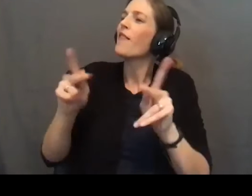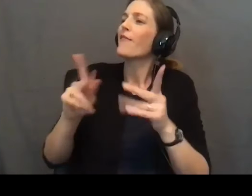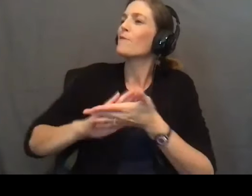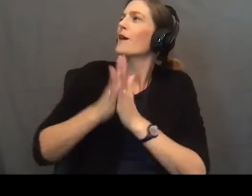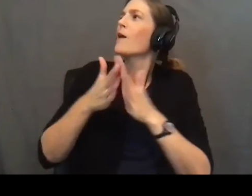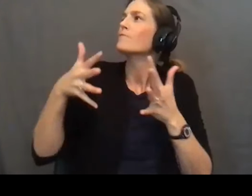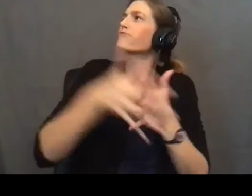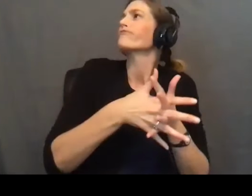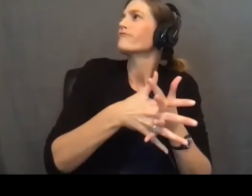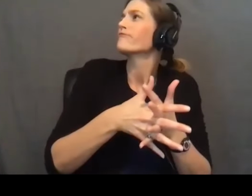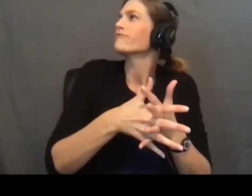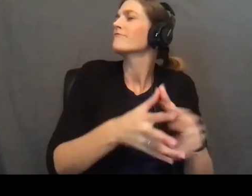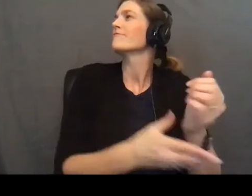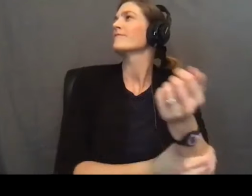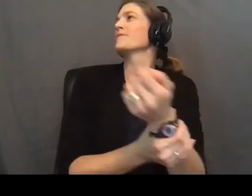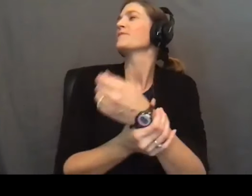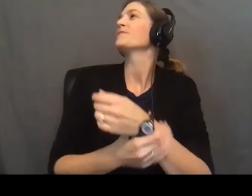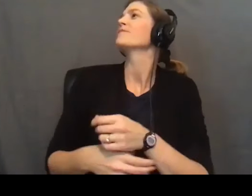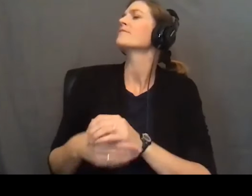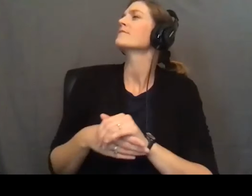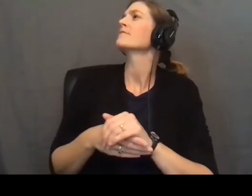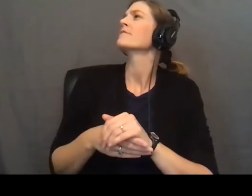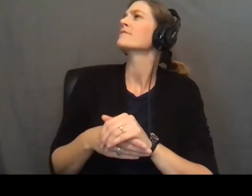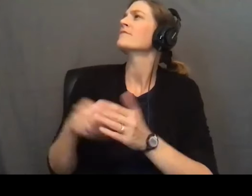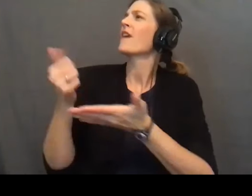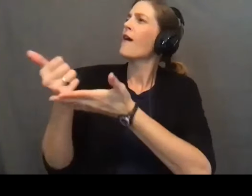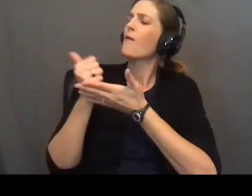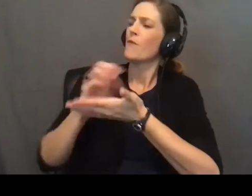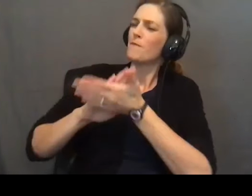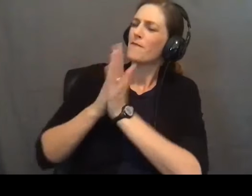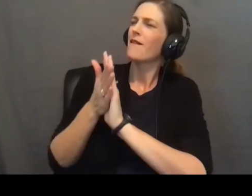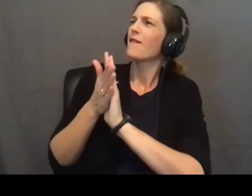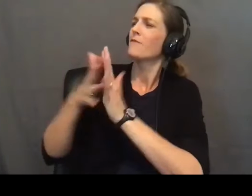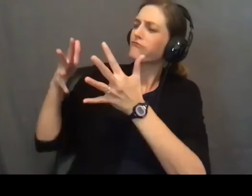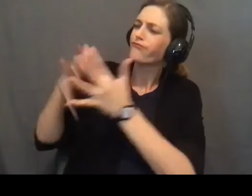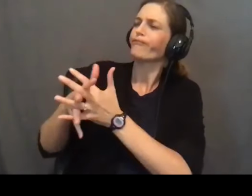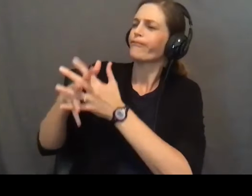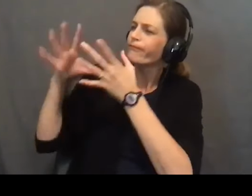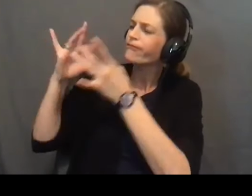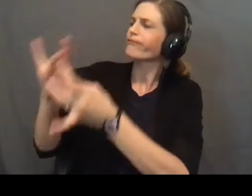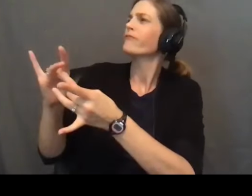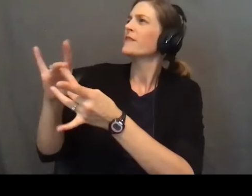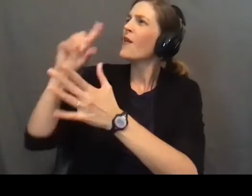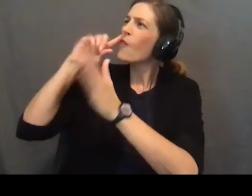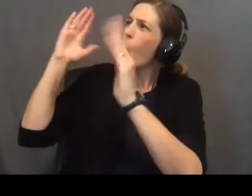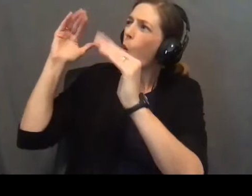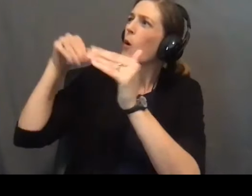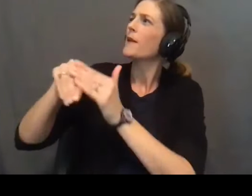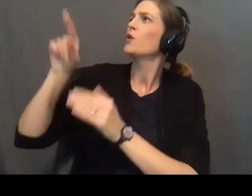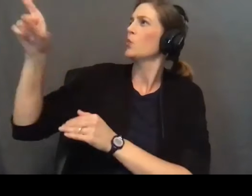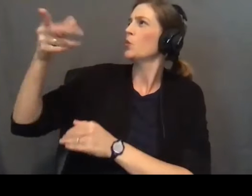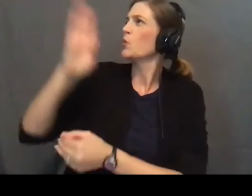May they be anchored In the unfathomable hope That we have In you God